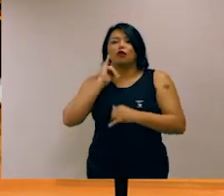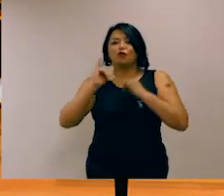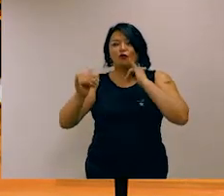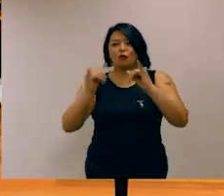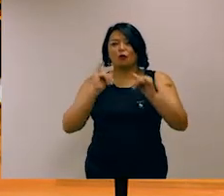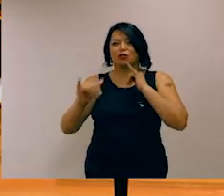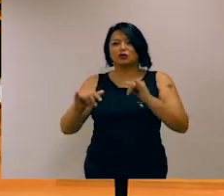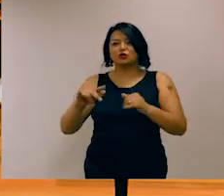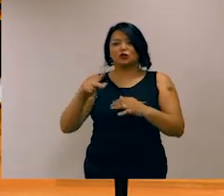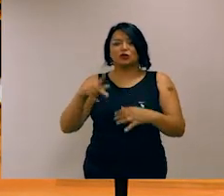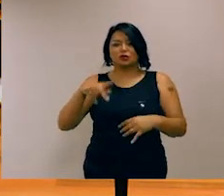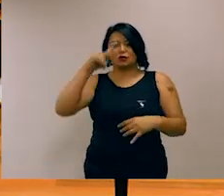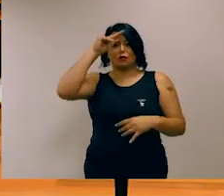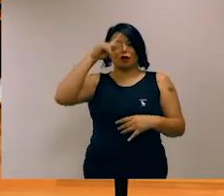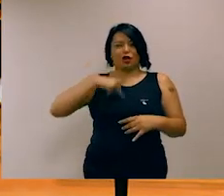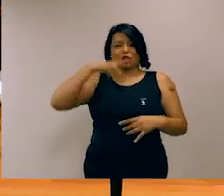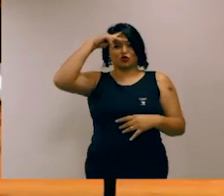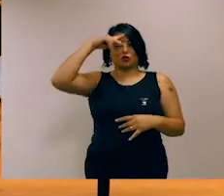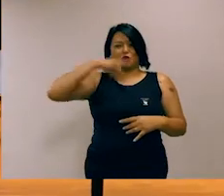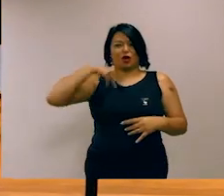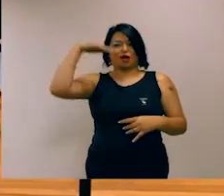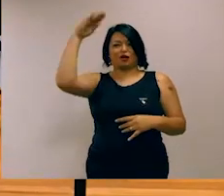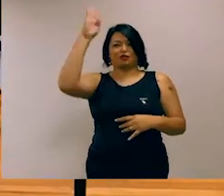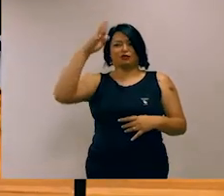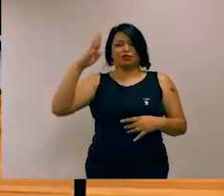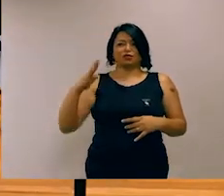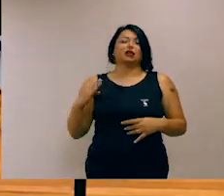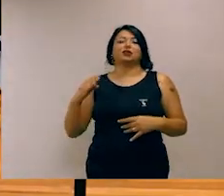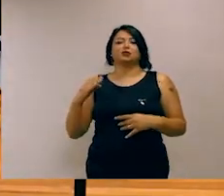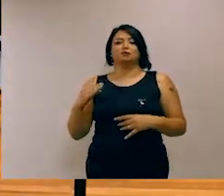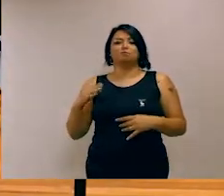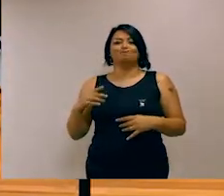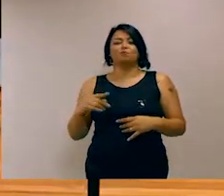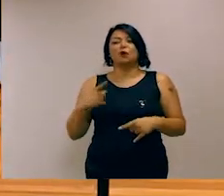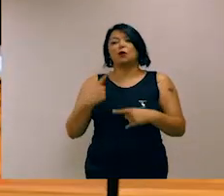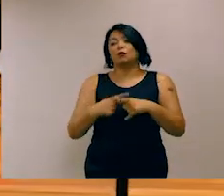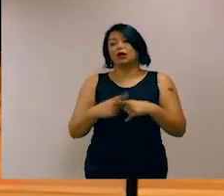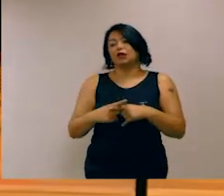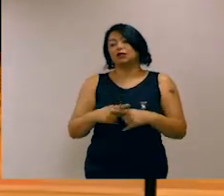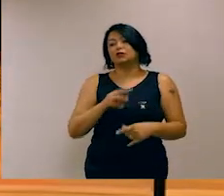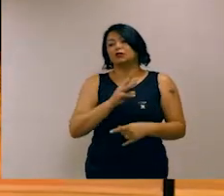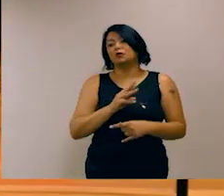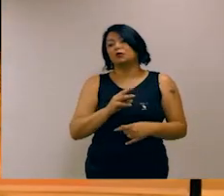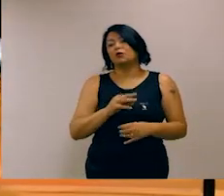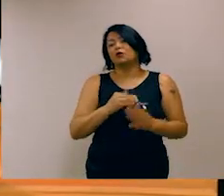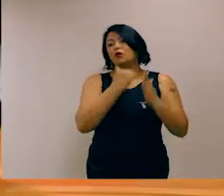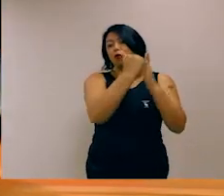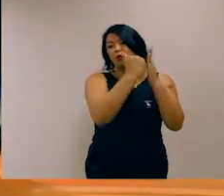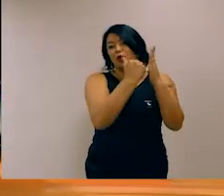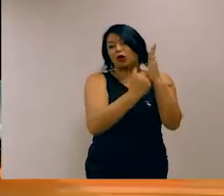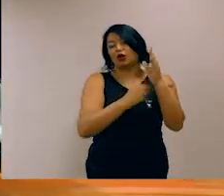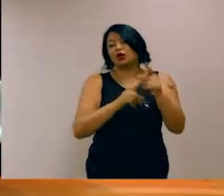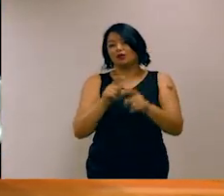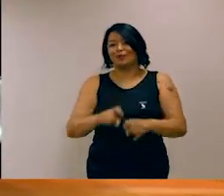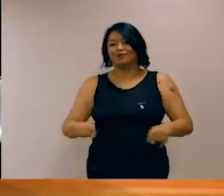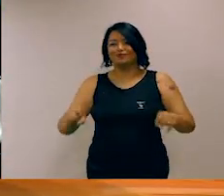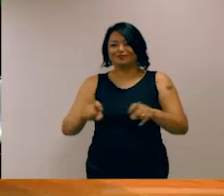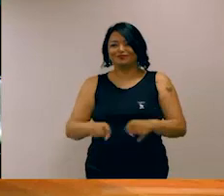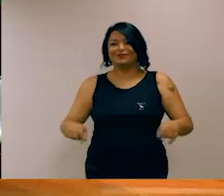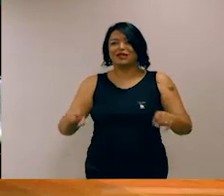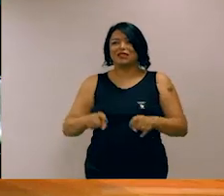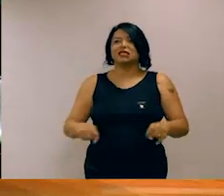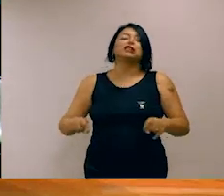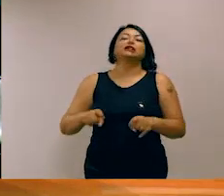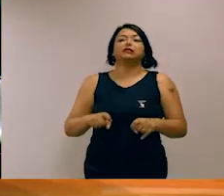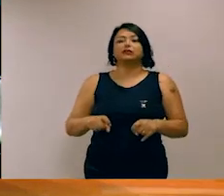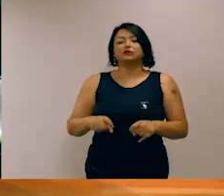input. Protect personal information of Brazilians. Your algorithm must work really well and have access to everything. We